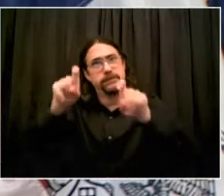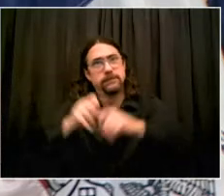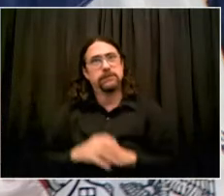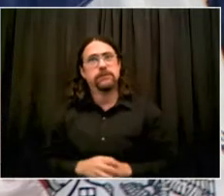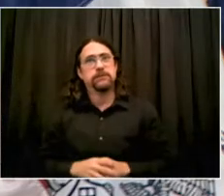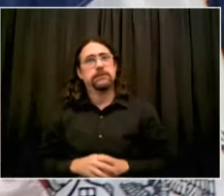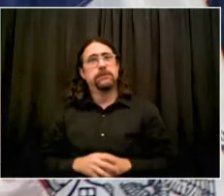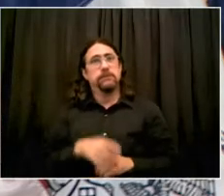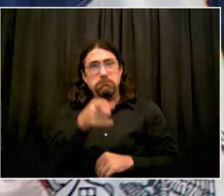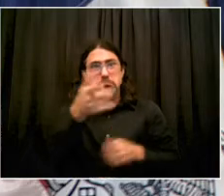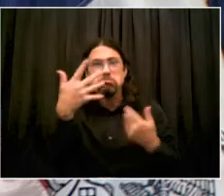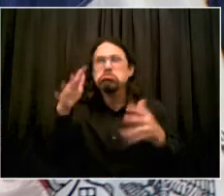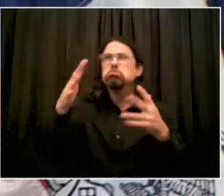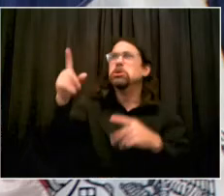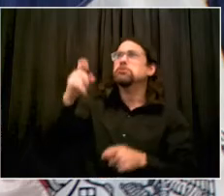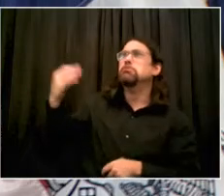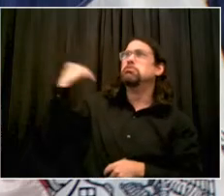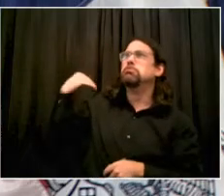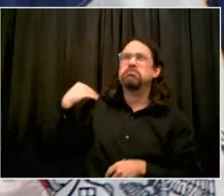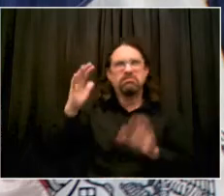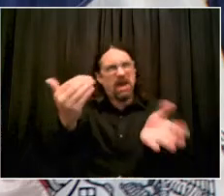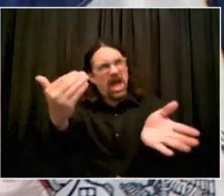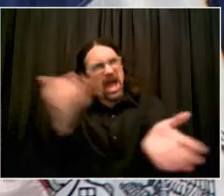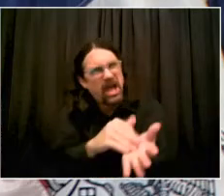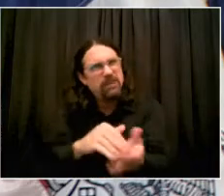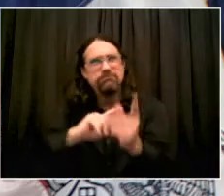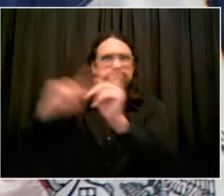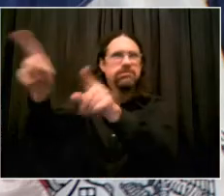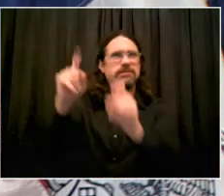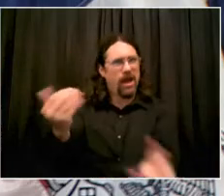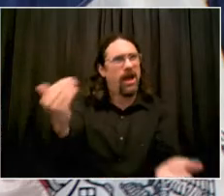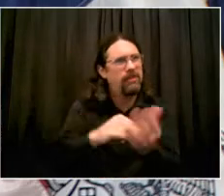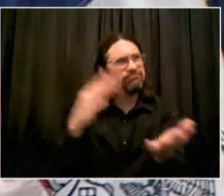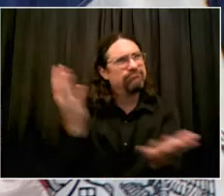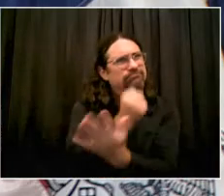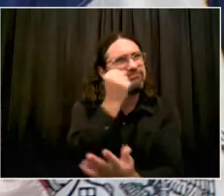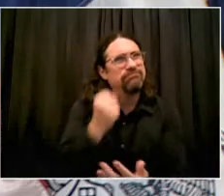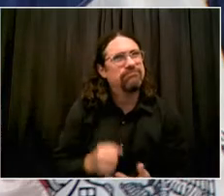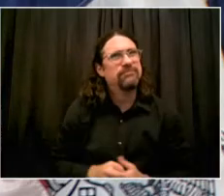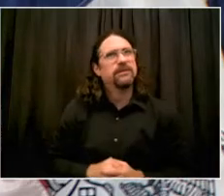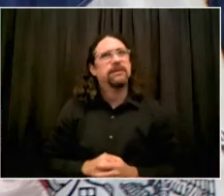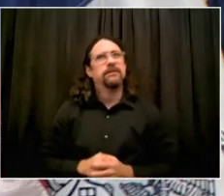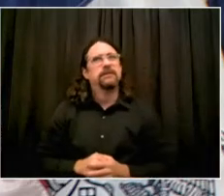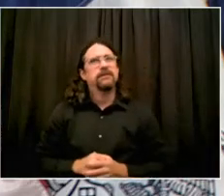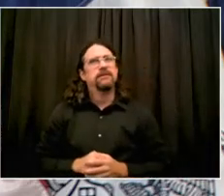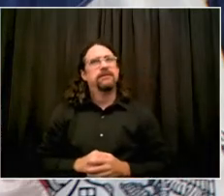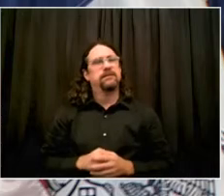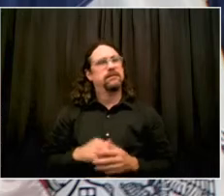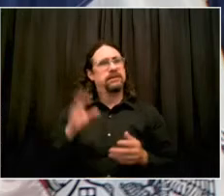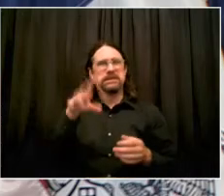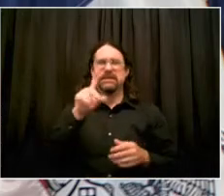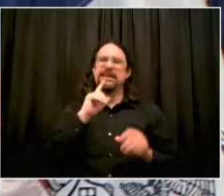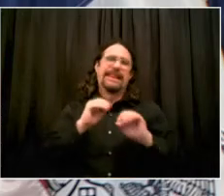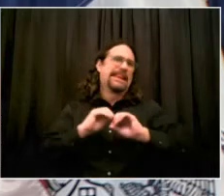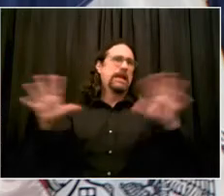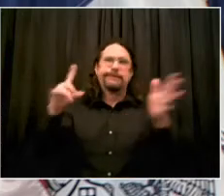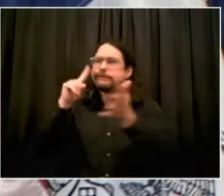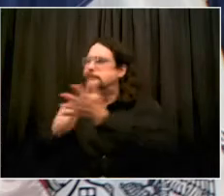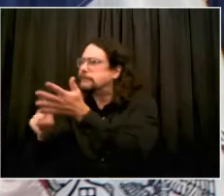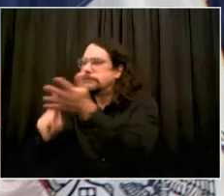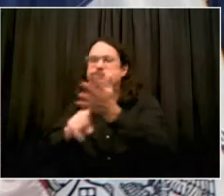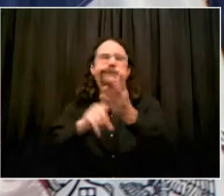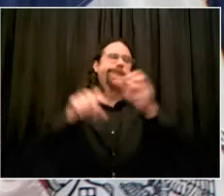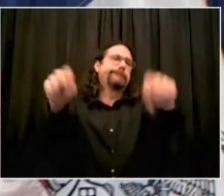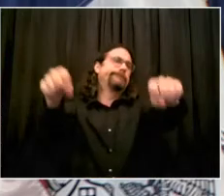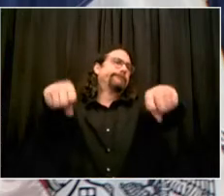happening in the city, and the more testing that happens, the clearer picture we get. So we're going to keep telling everyone that